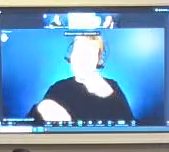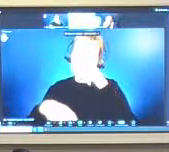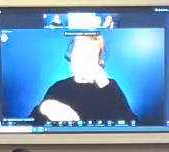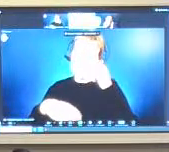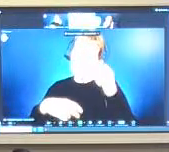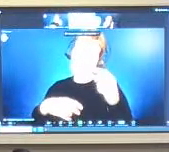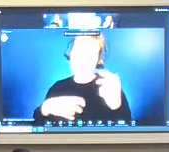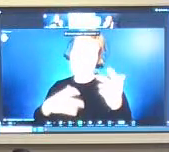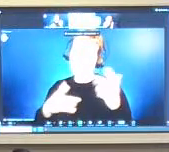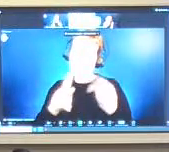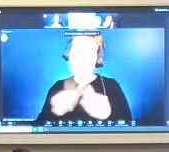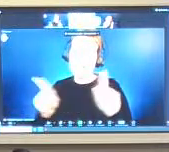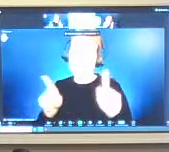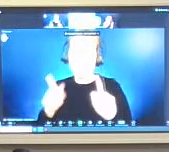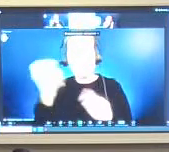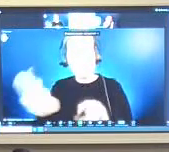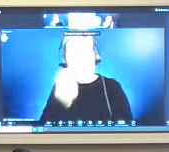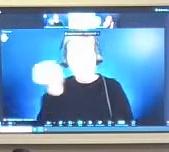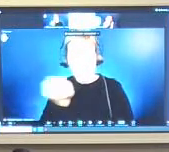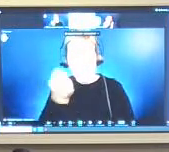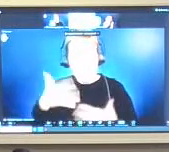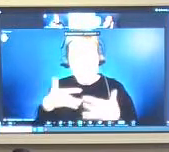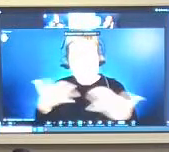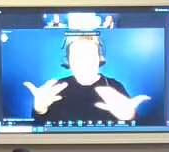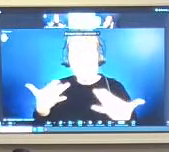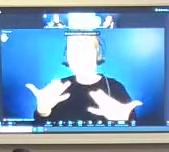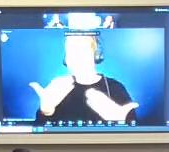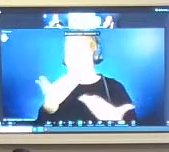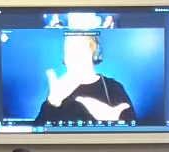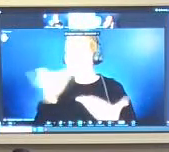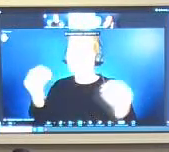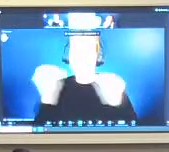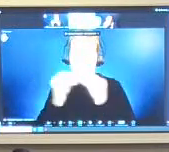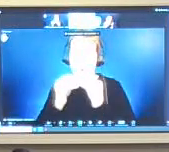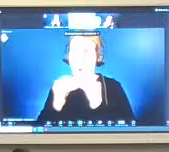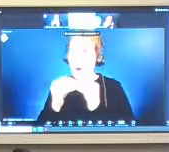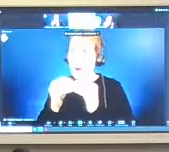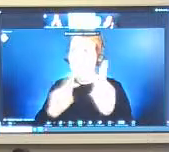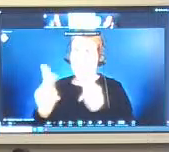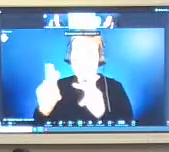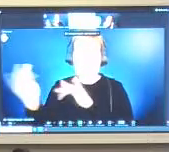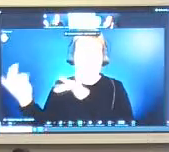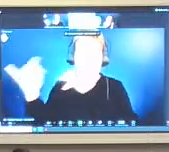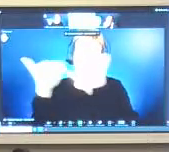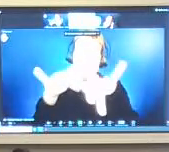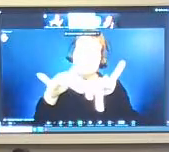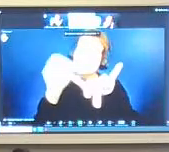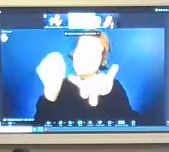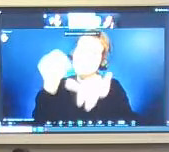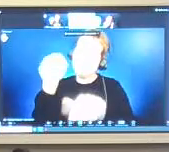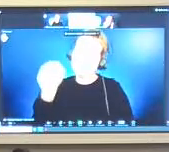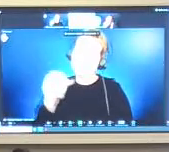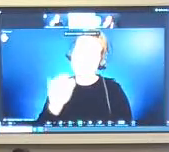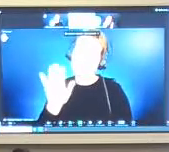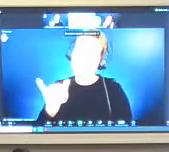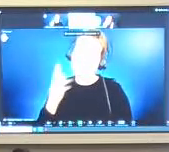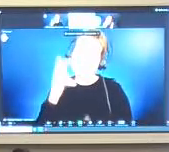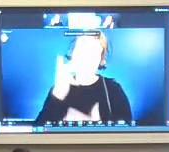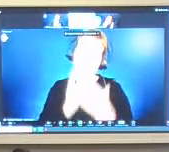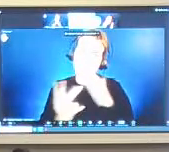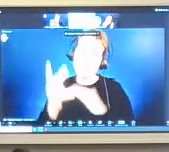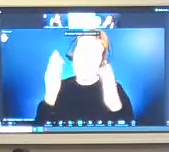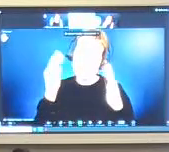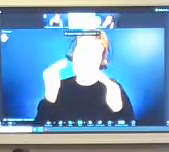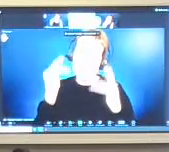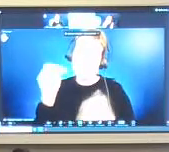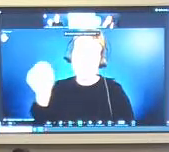But for a Saturday event, there will definitely be more availability, hopefully, for the community to come out. I would definitely love to get